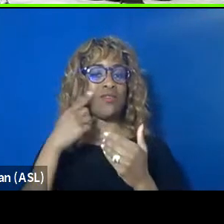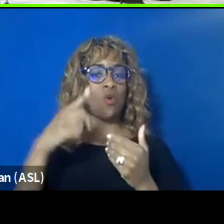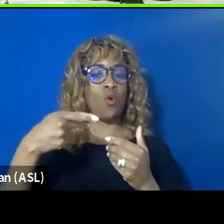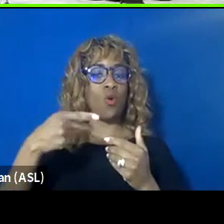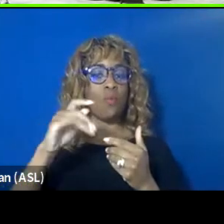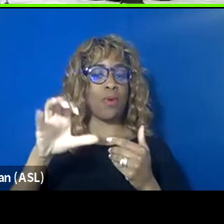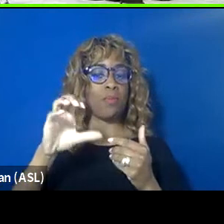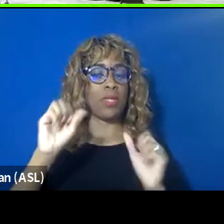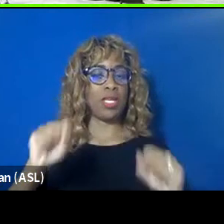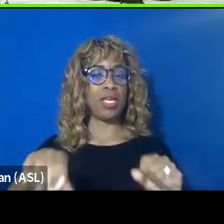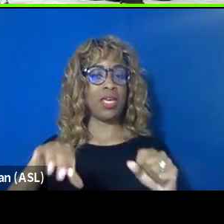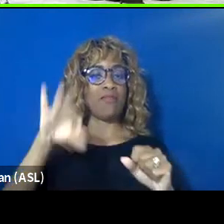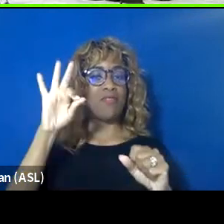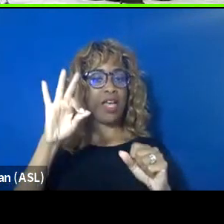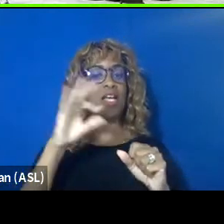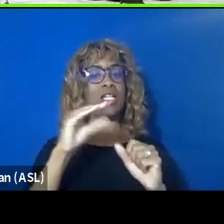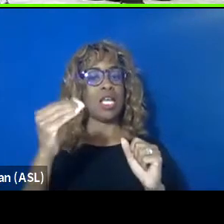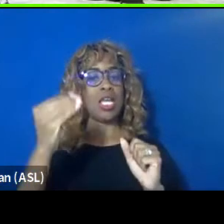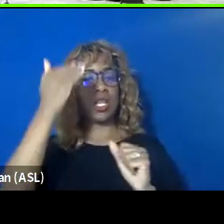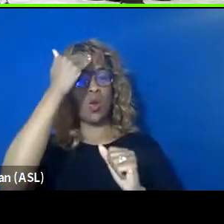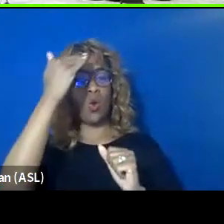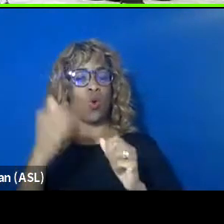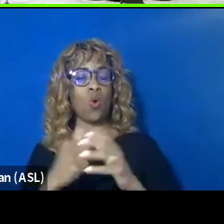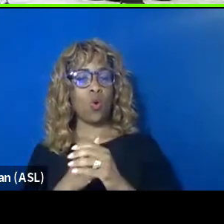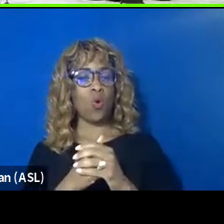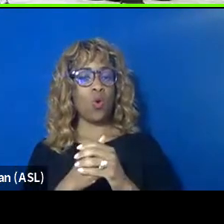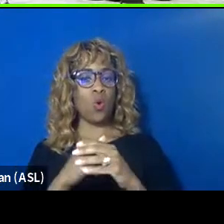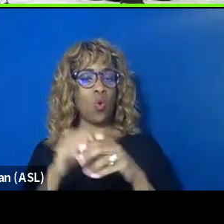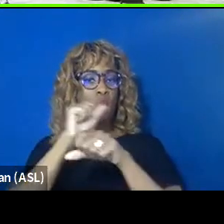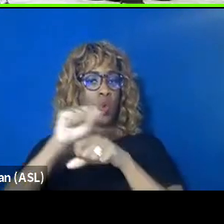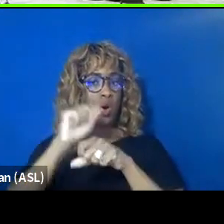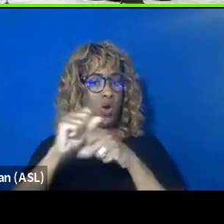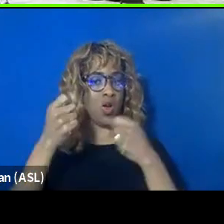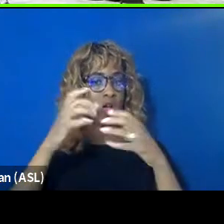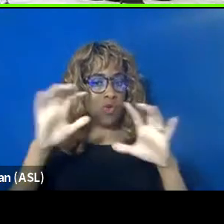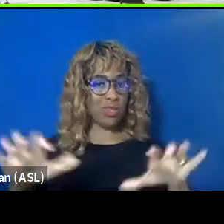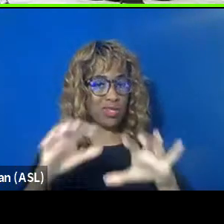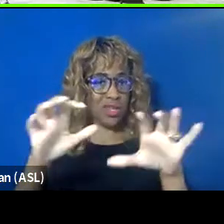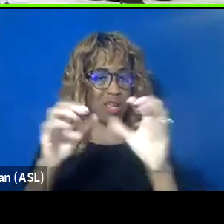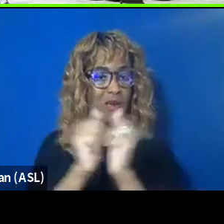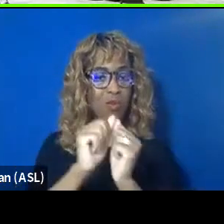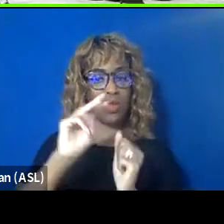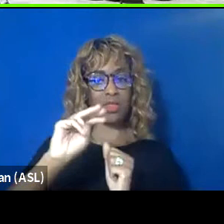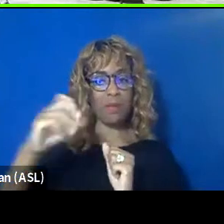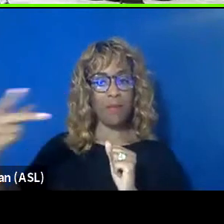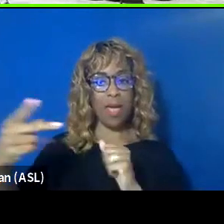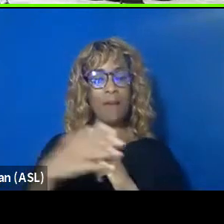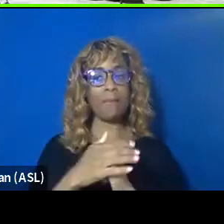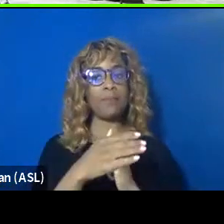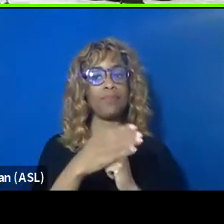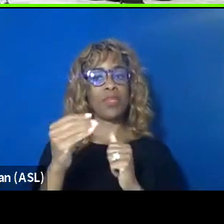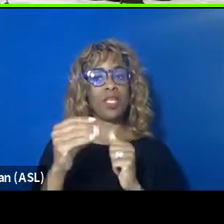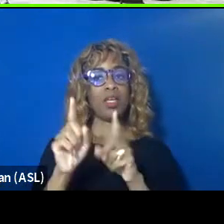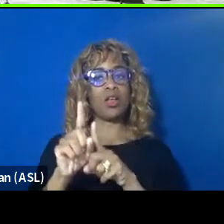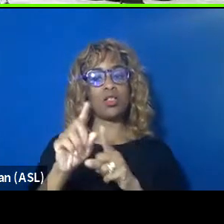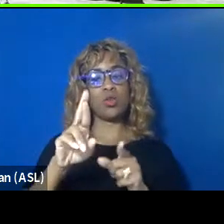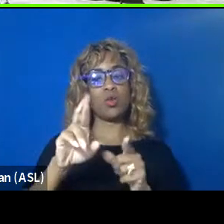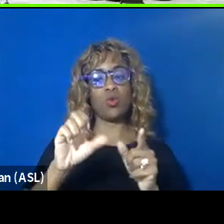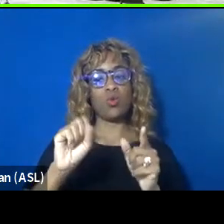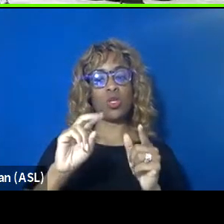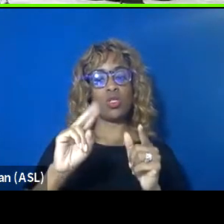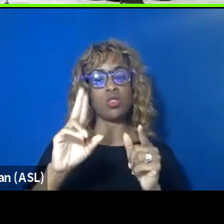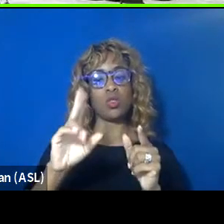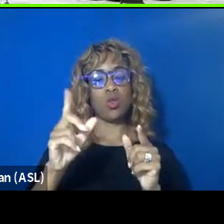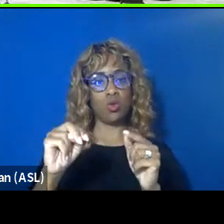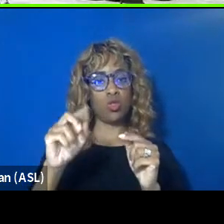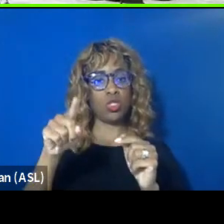could know the foundational work that has been done with the maps and the resolutions that the commissioners created